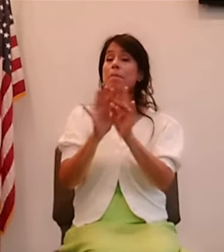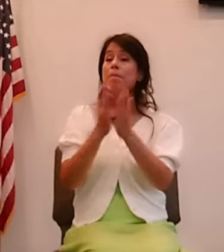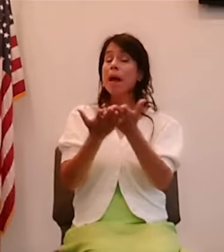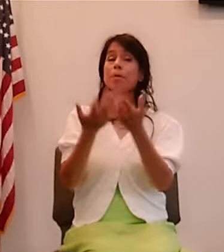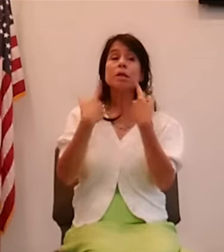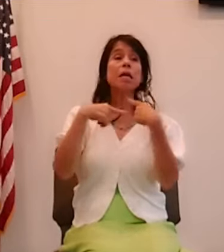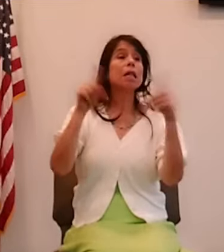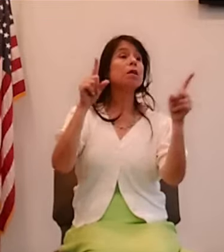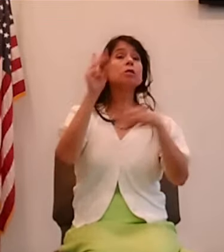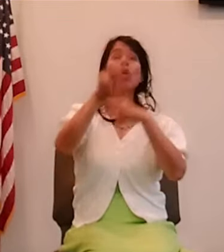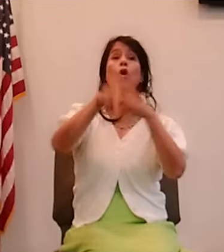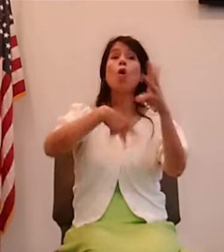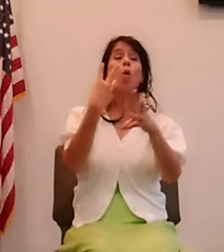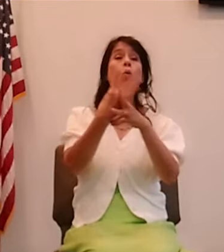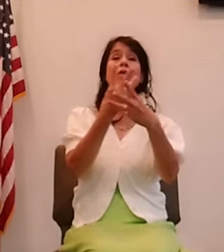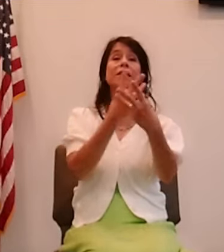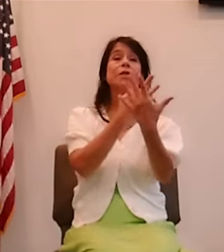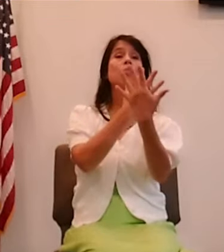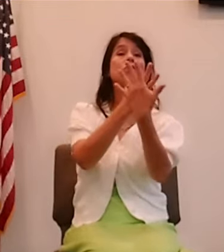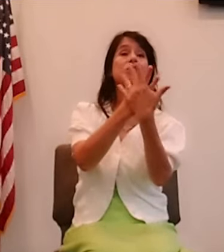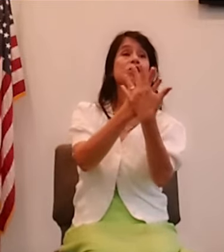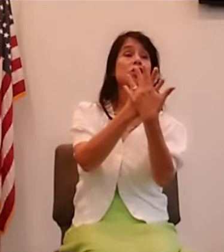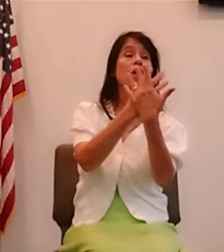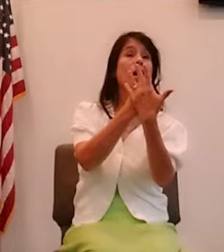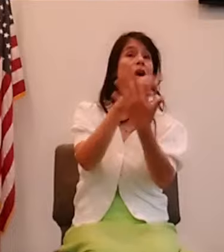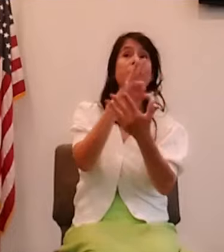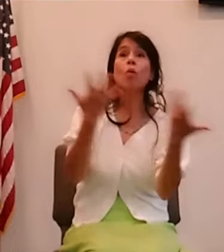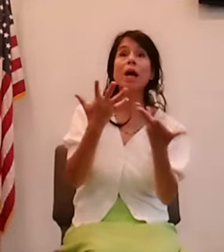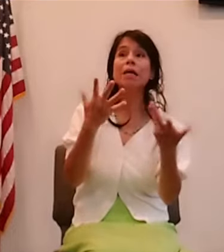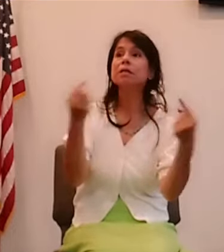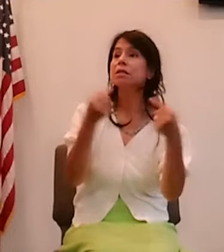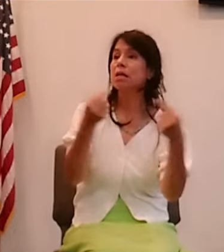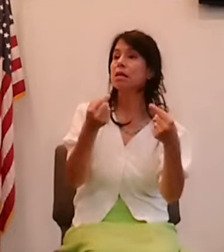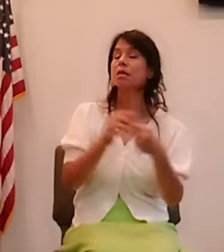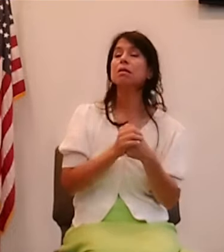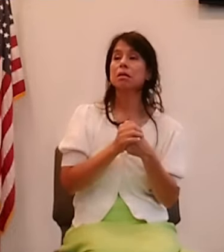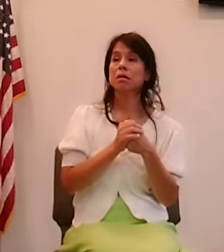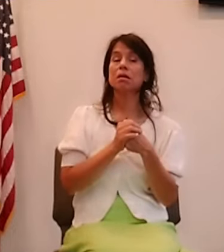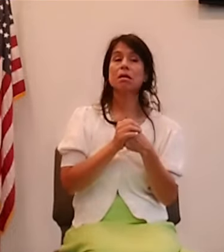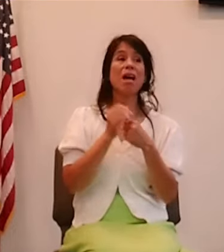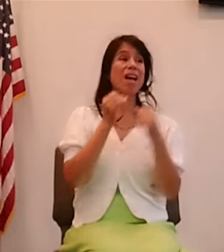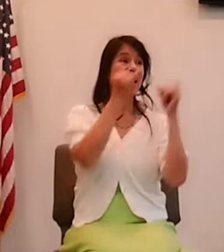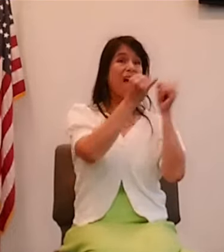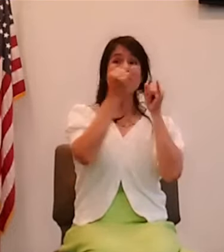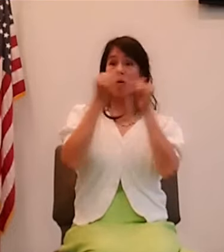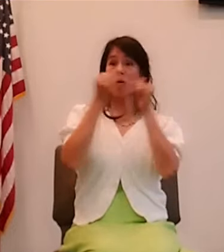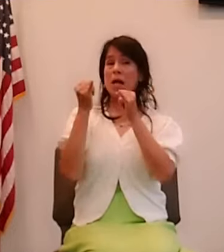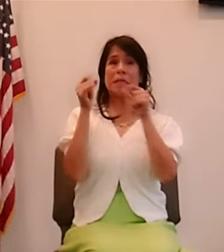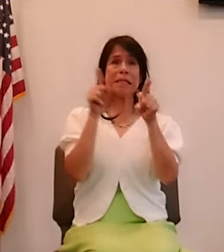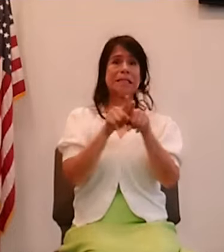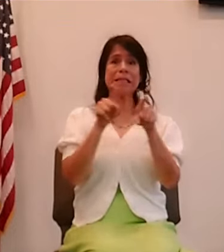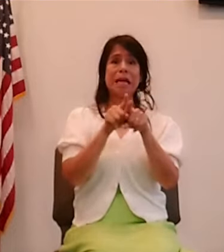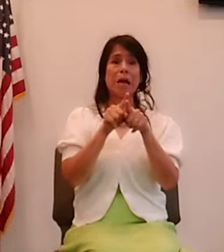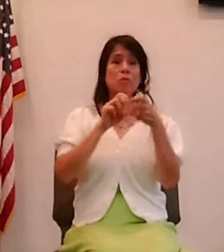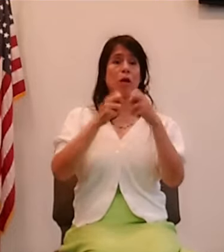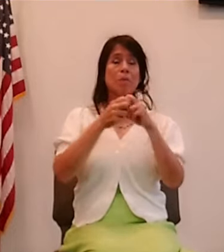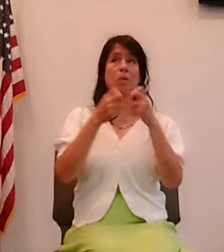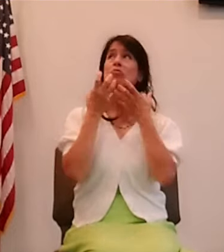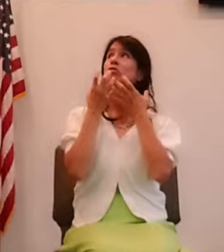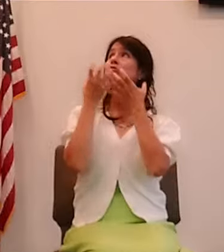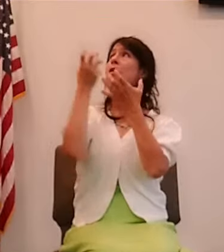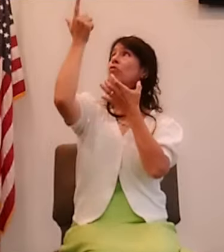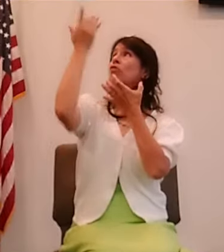the whole world is a prisoner of sin. So every one of us here is in the same boat, and we cry out to